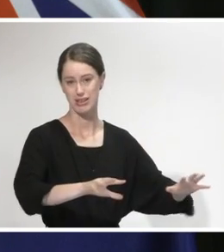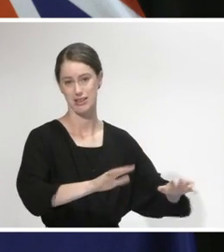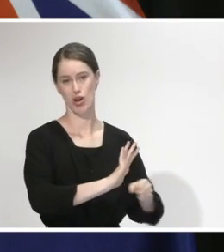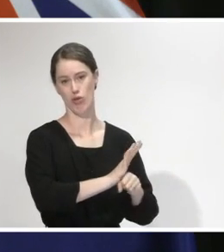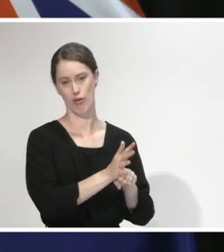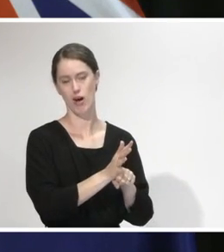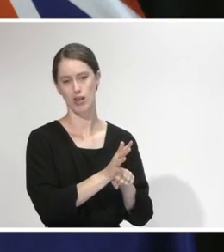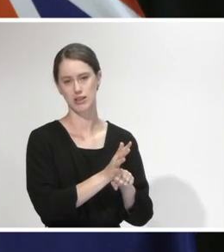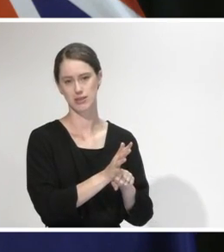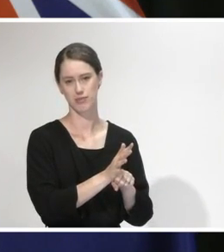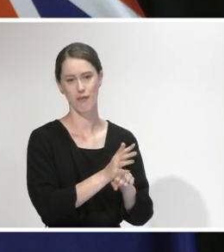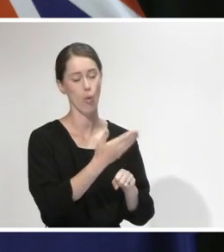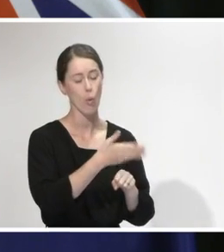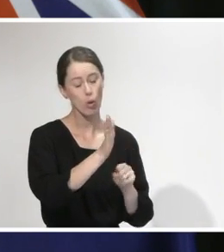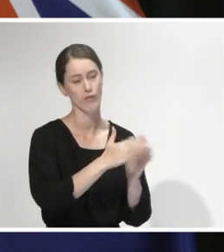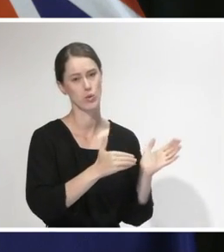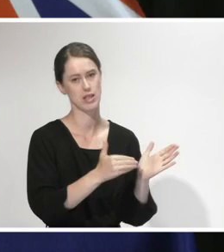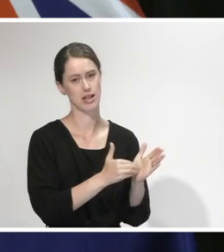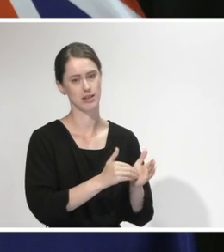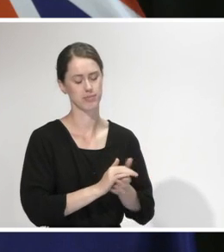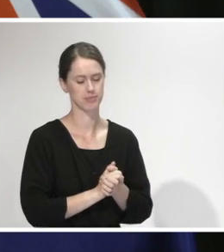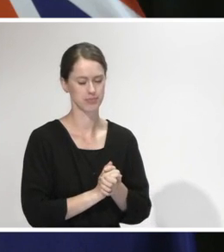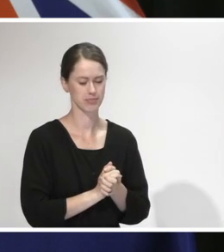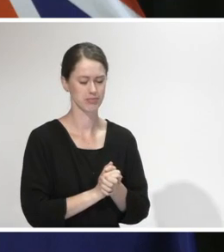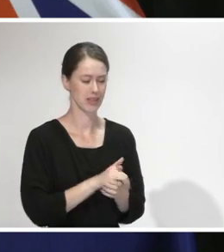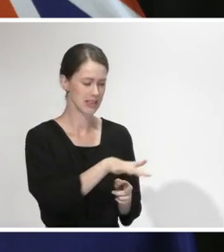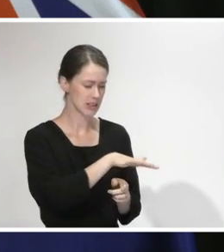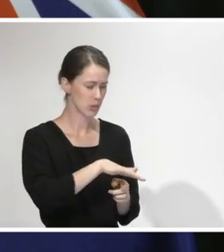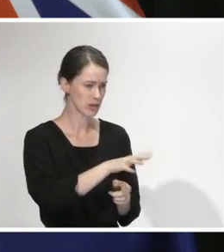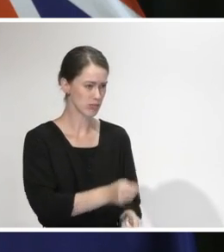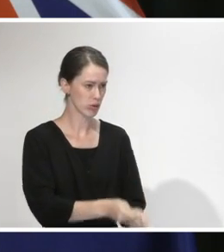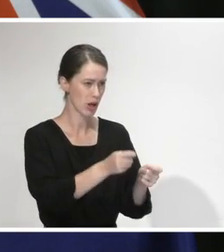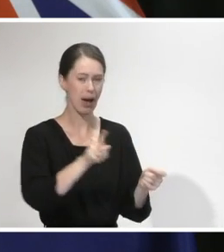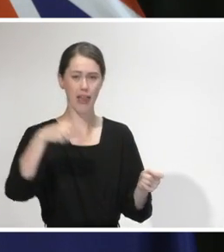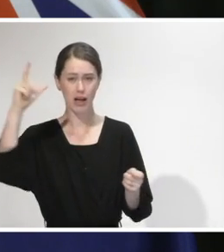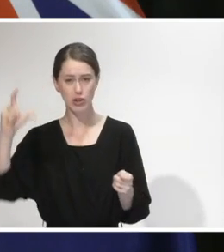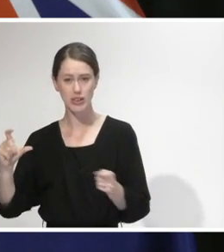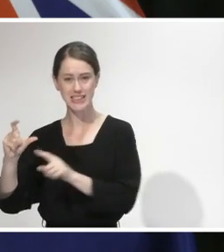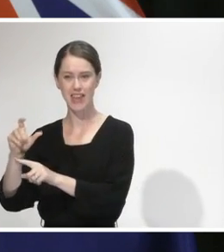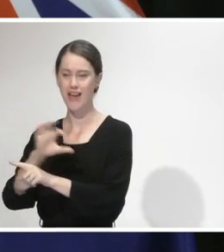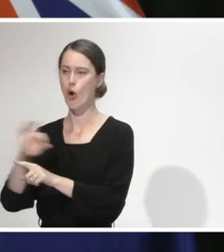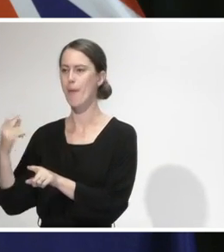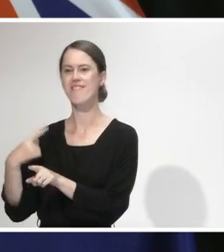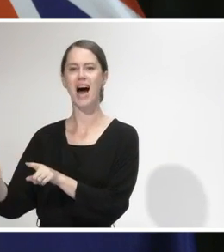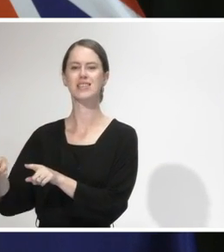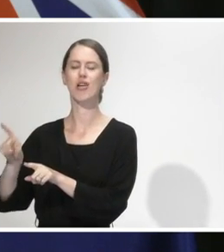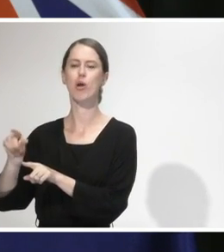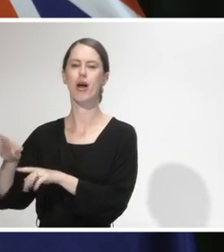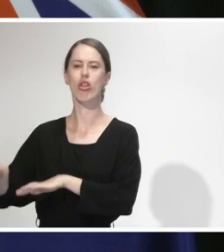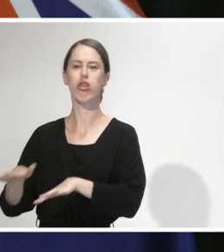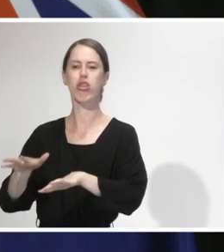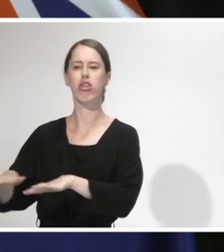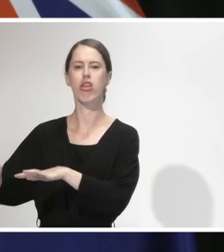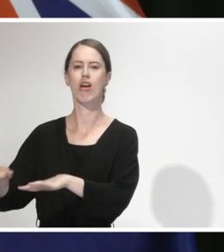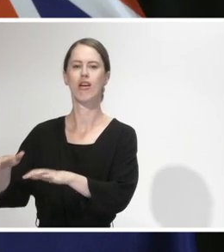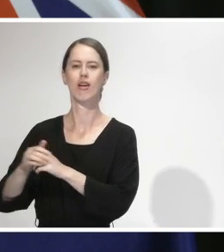and stop for the whole country the sort of situation where we've seen in other countries that haven't acted quickly and gone